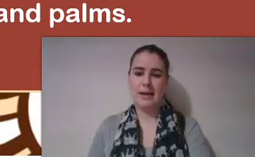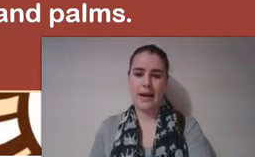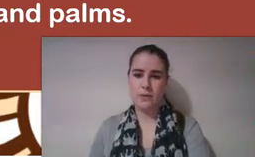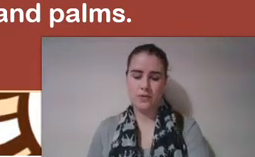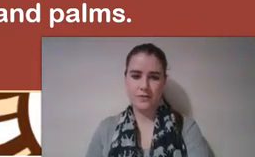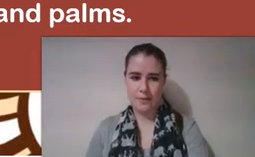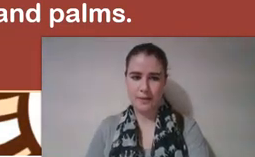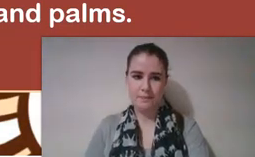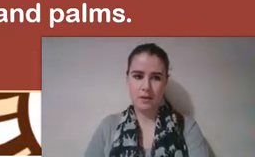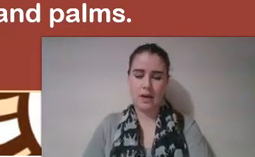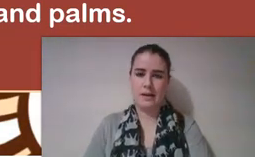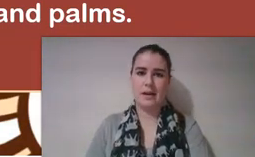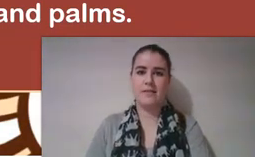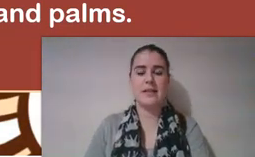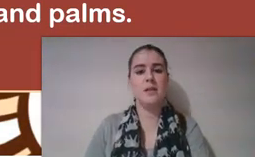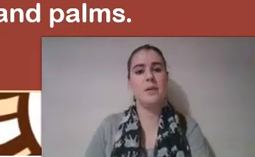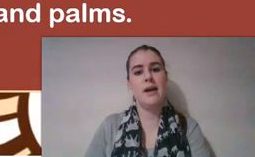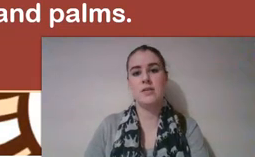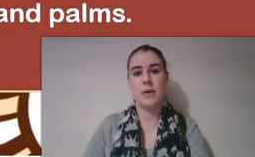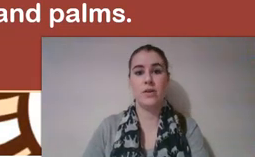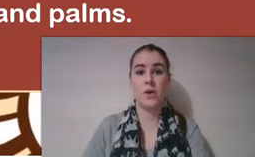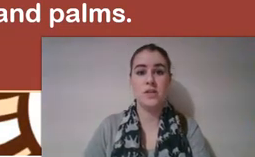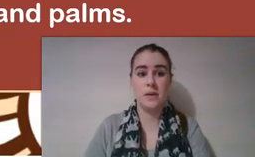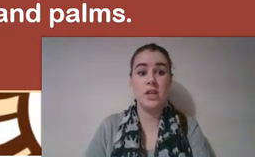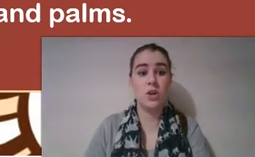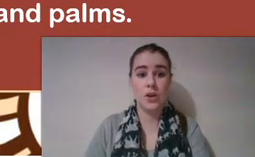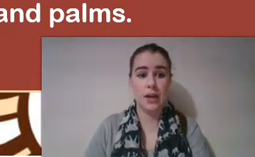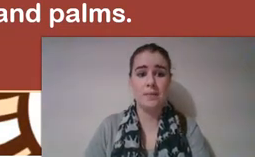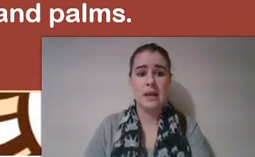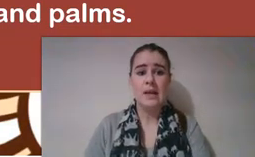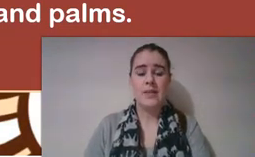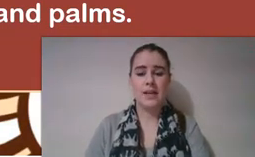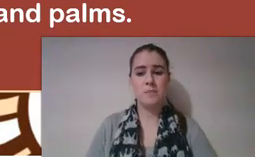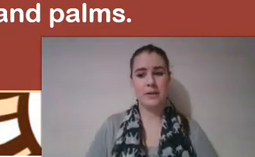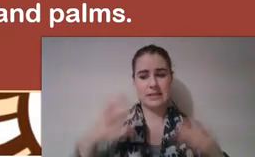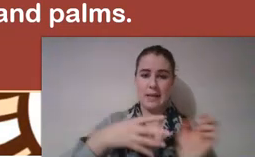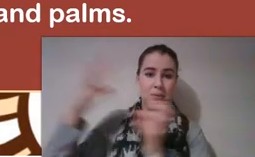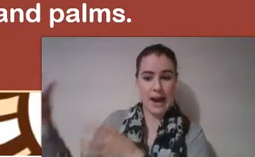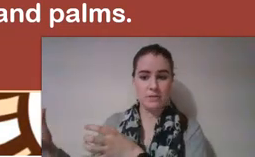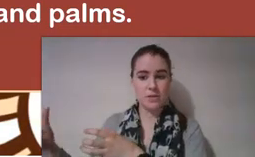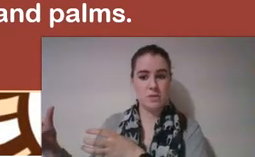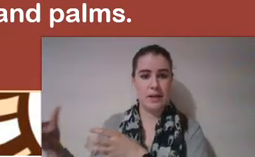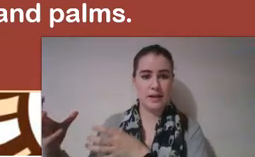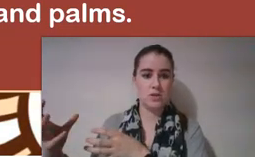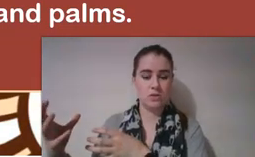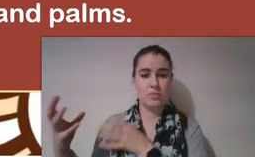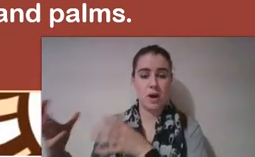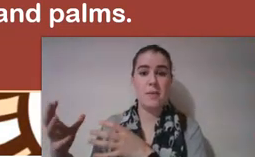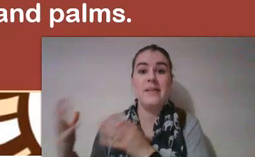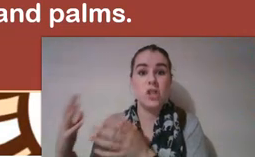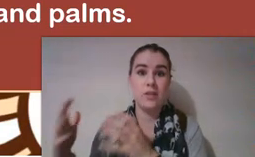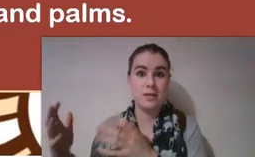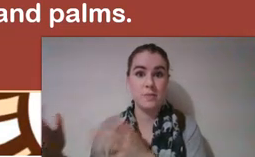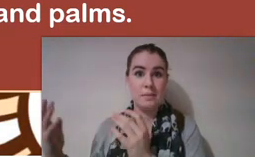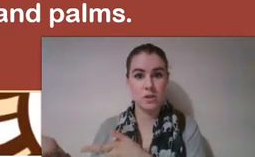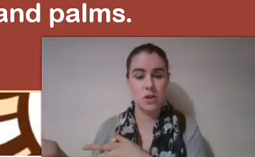one main house for the family. Okay, and if there's any areas where they'll go and do any cooking, they actually build a separate house that would be next door,